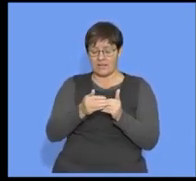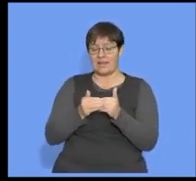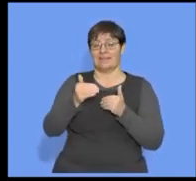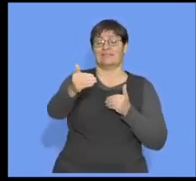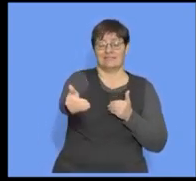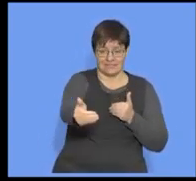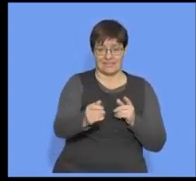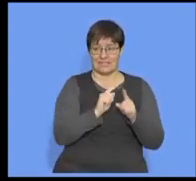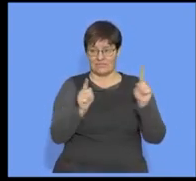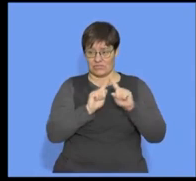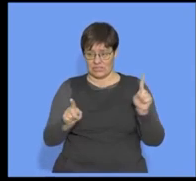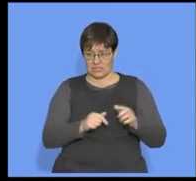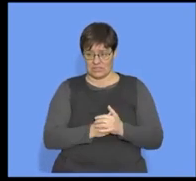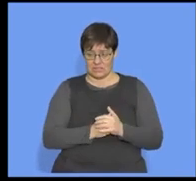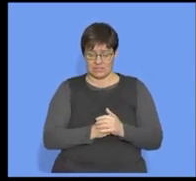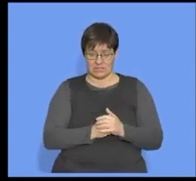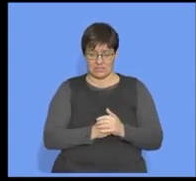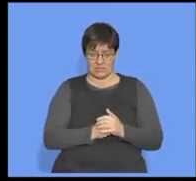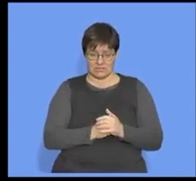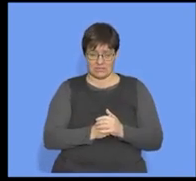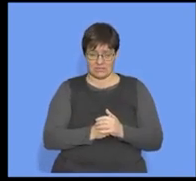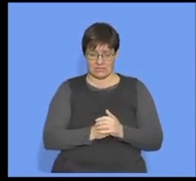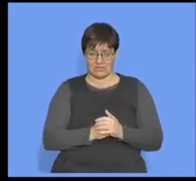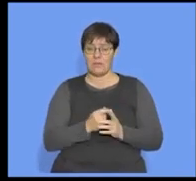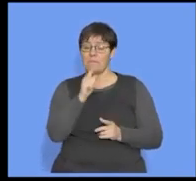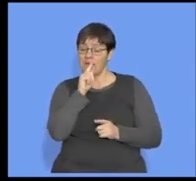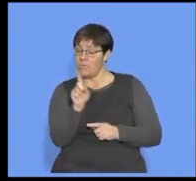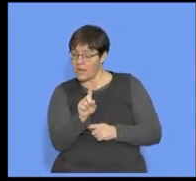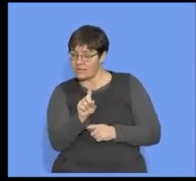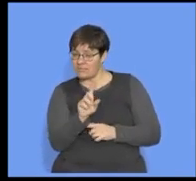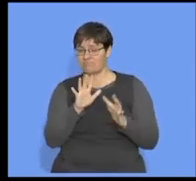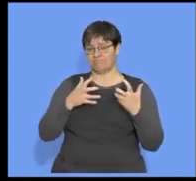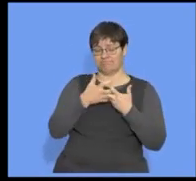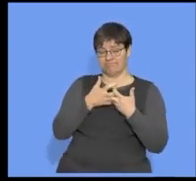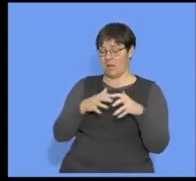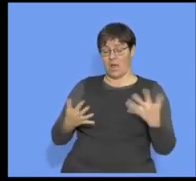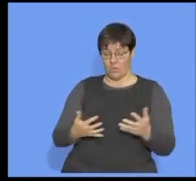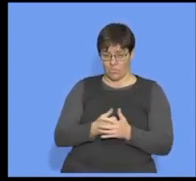different distances. Distances, accommodation.